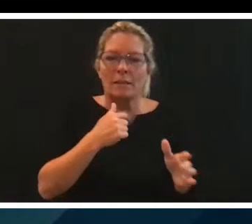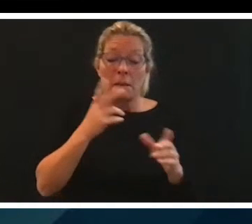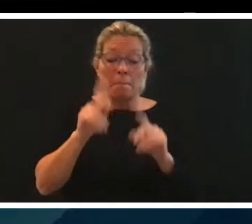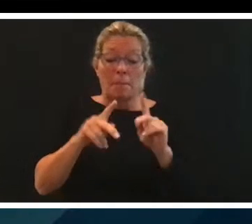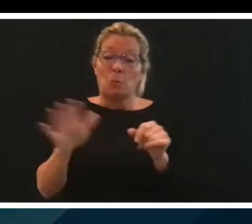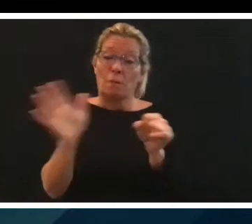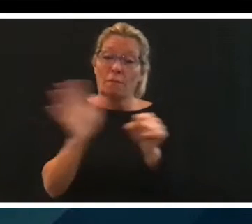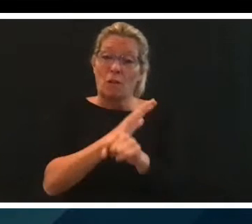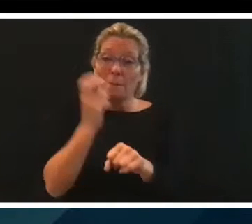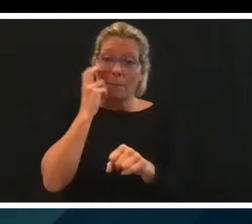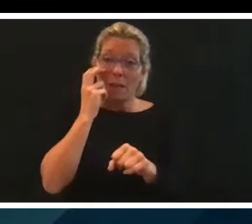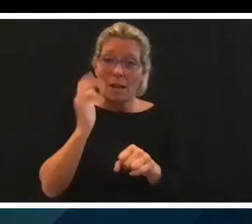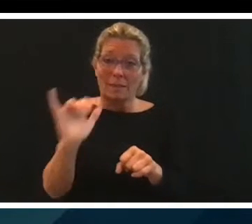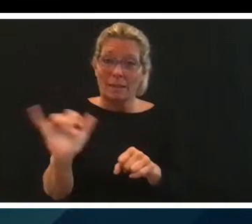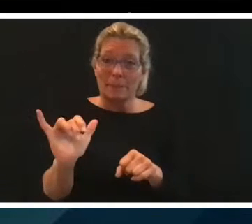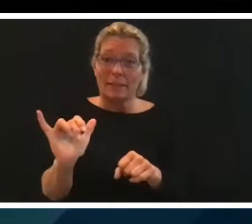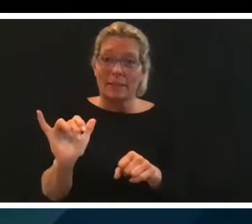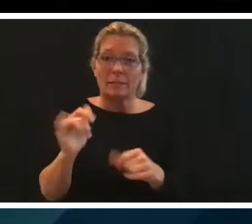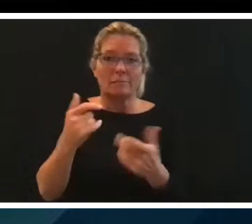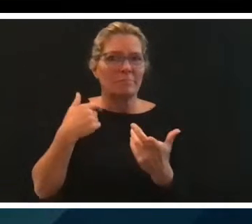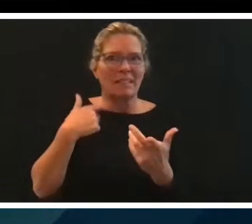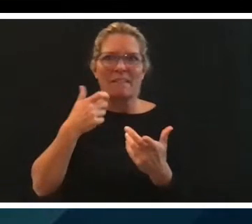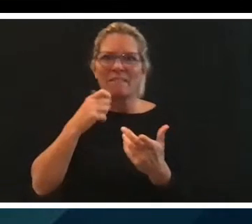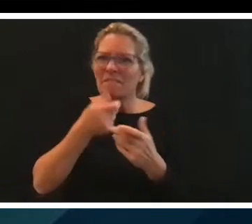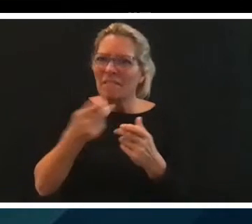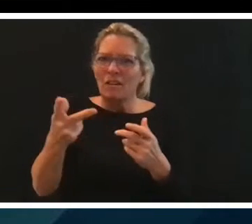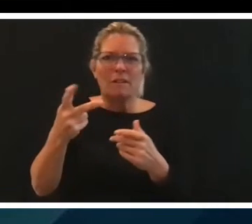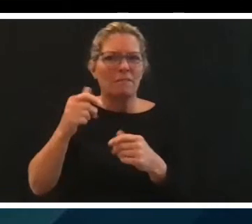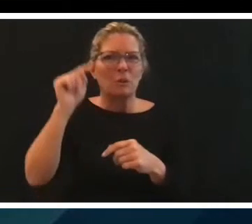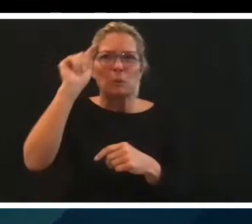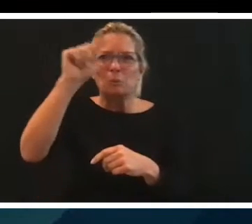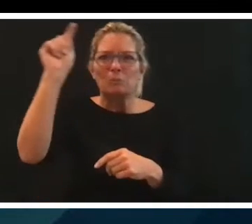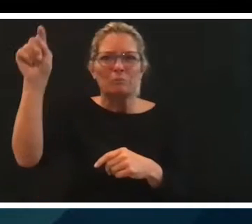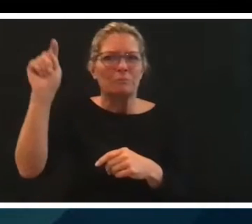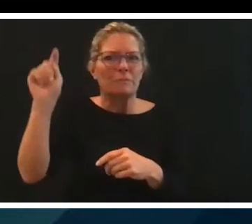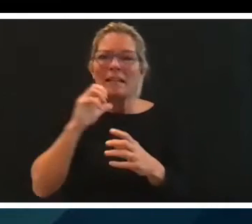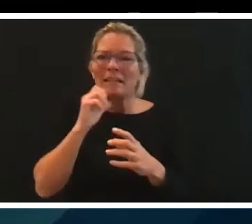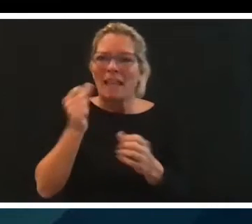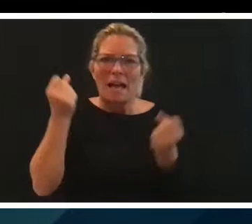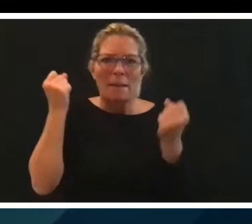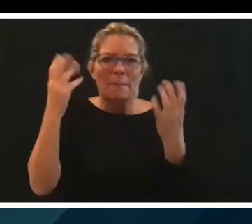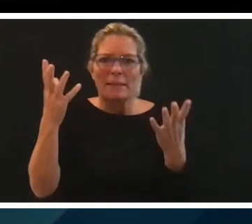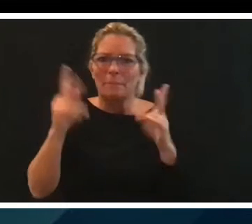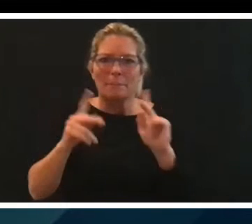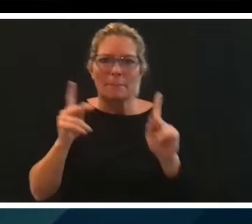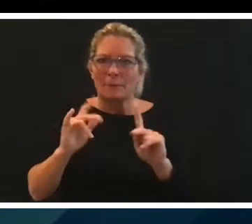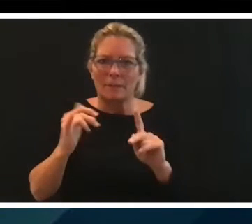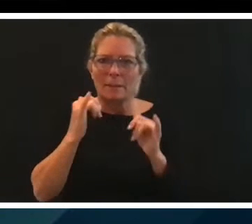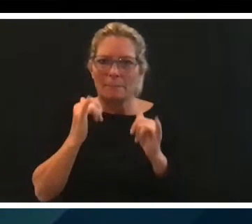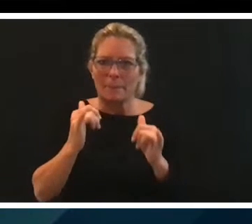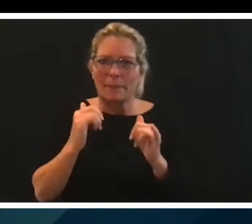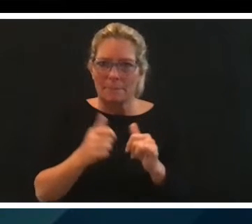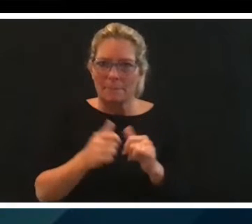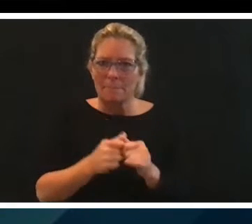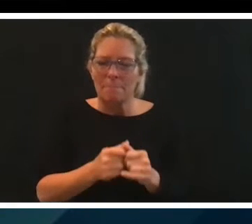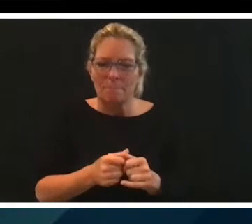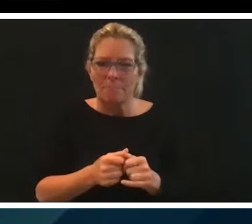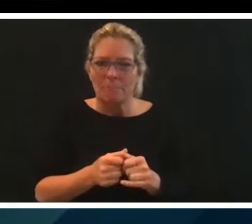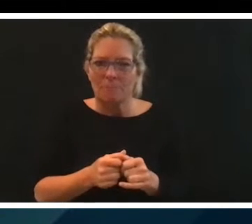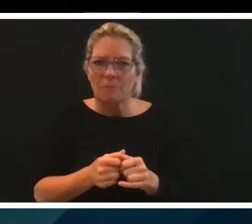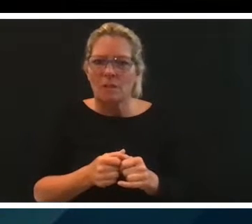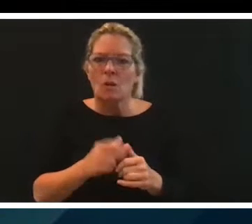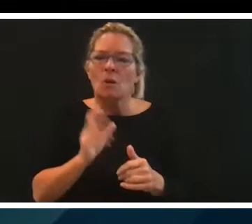are so few and far between in the world that there really isn't enough of a